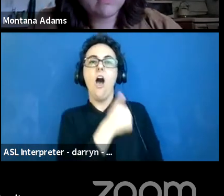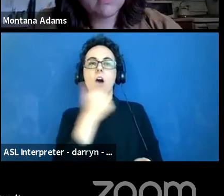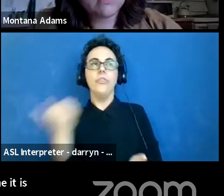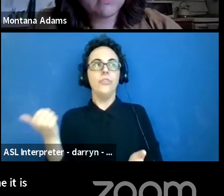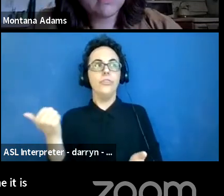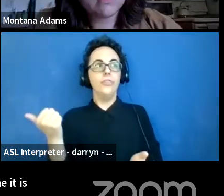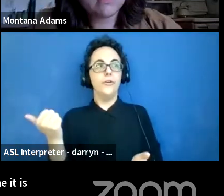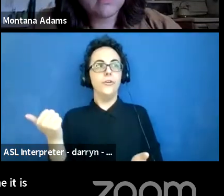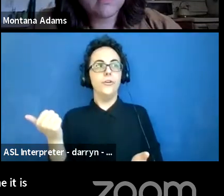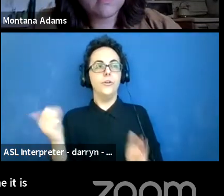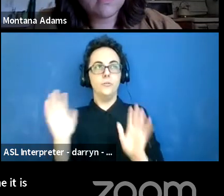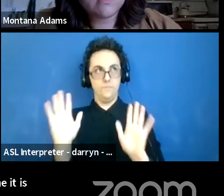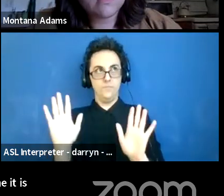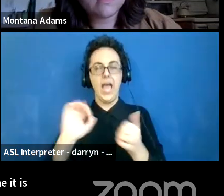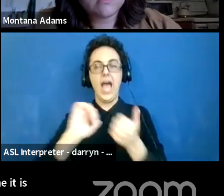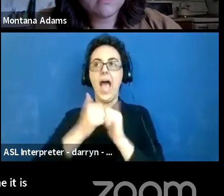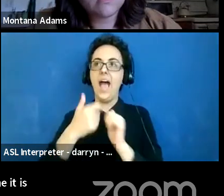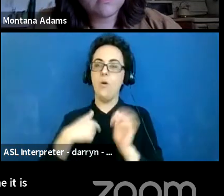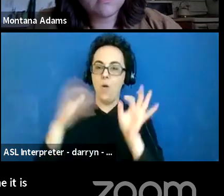Because I feel like